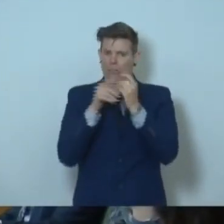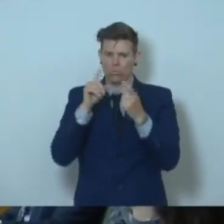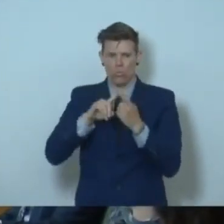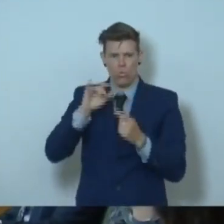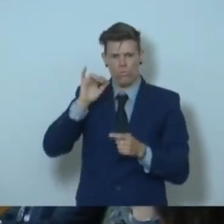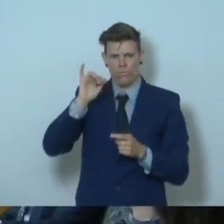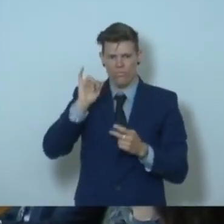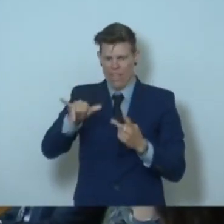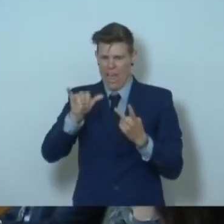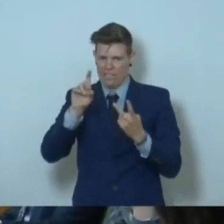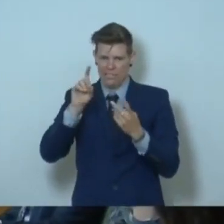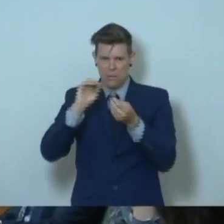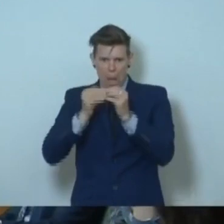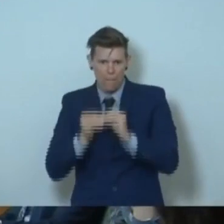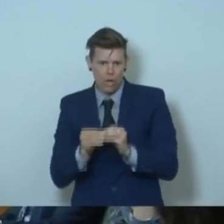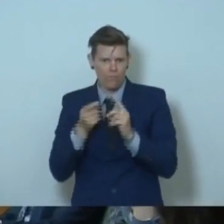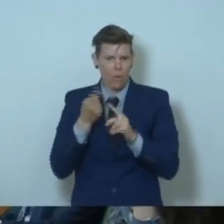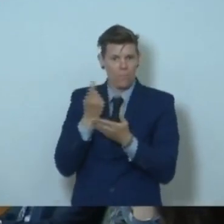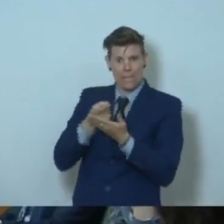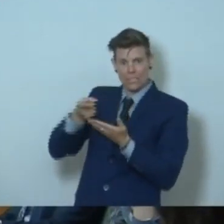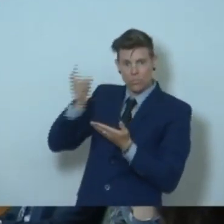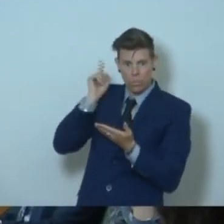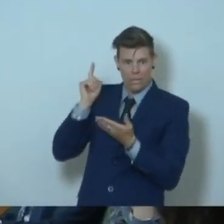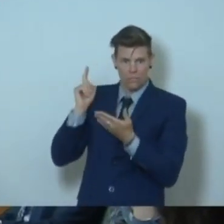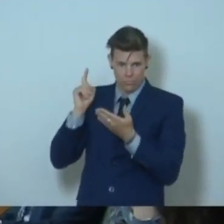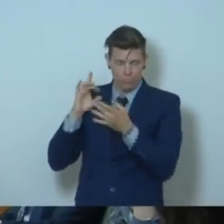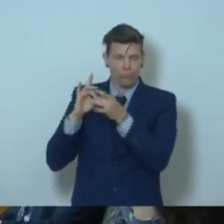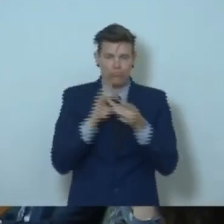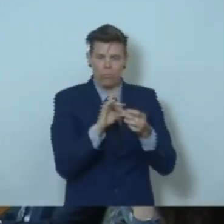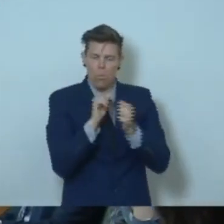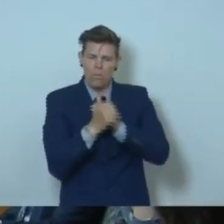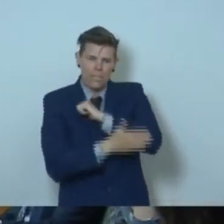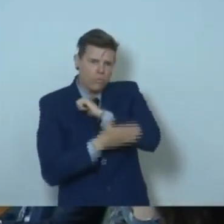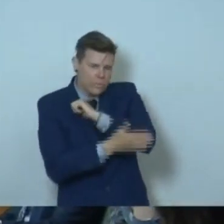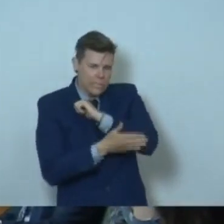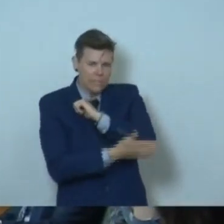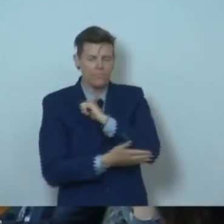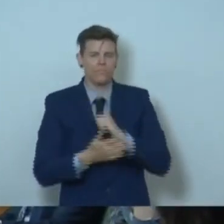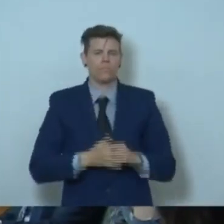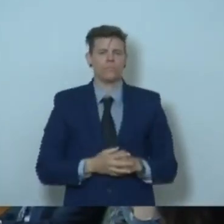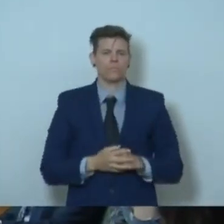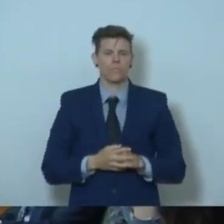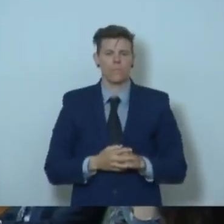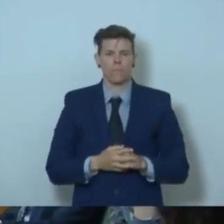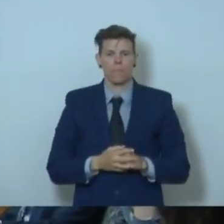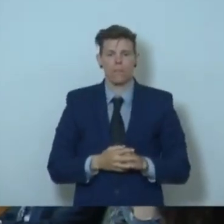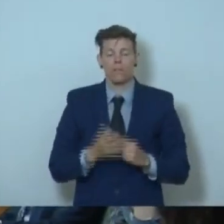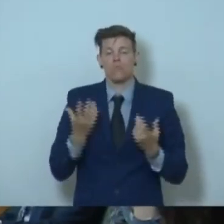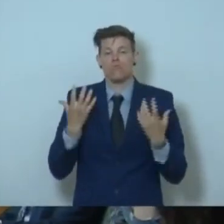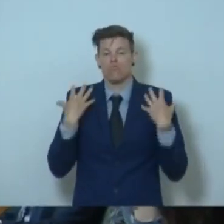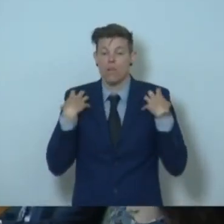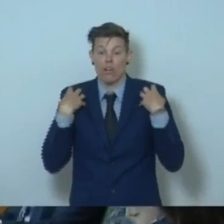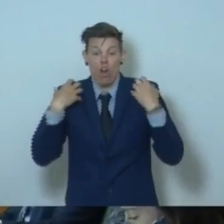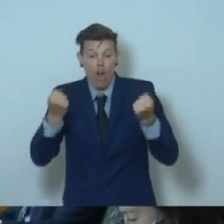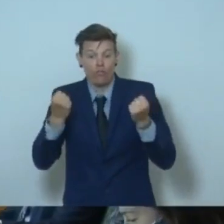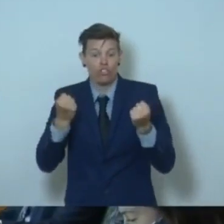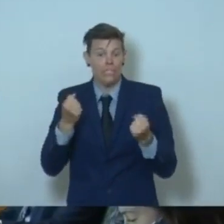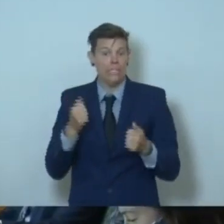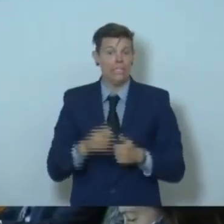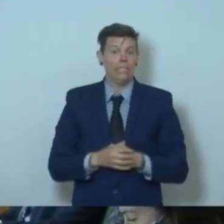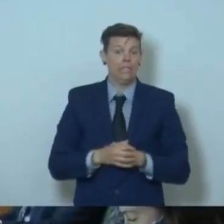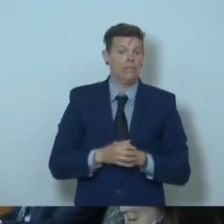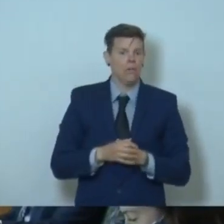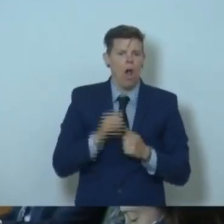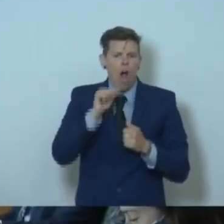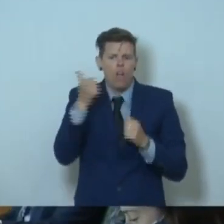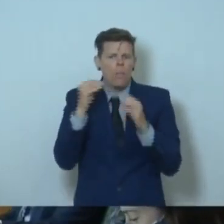told last week perhaps county-level information for recoveries would be added to that, and any other information that might